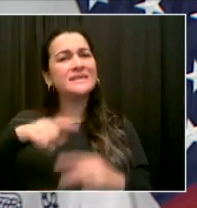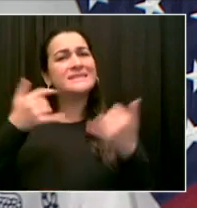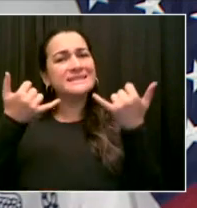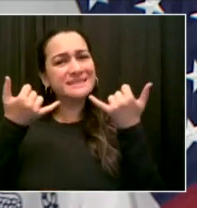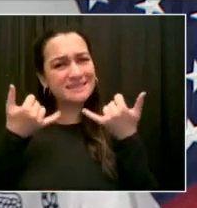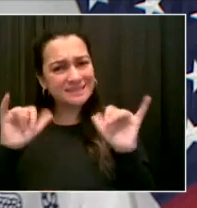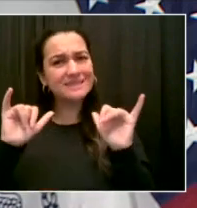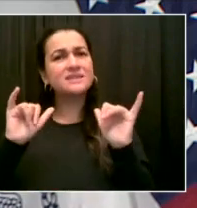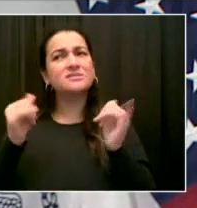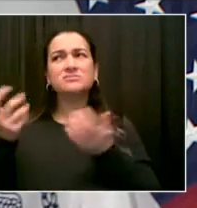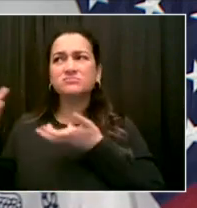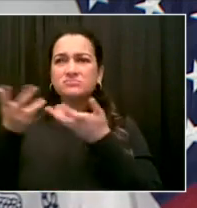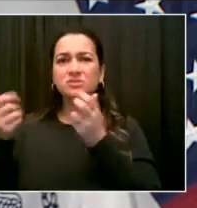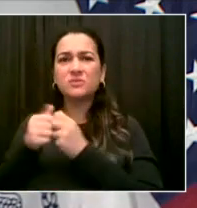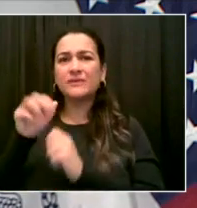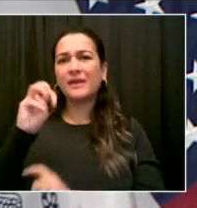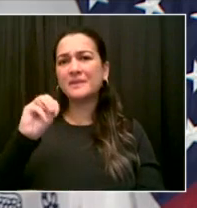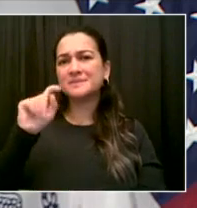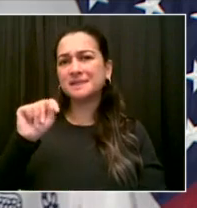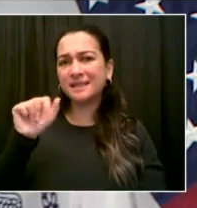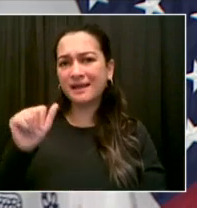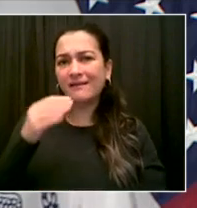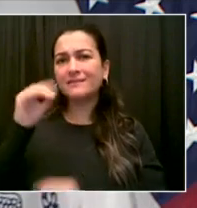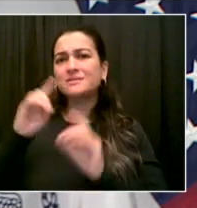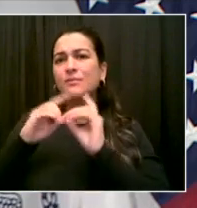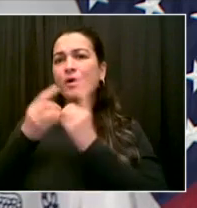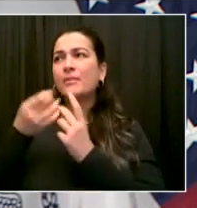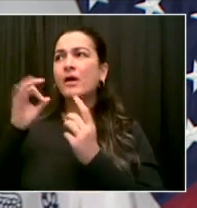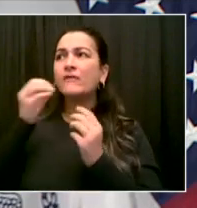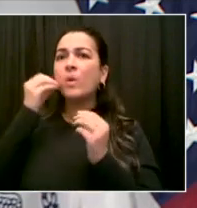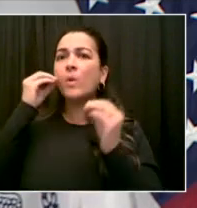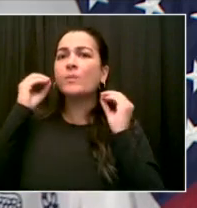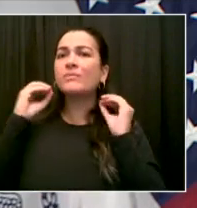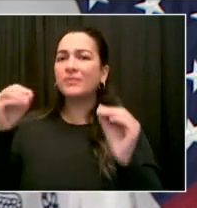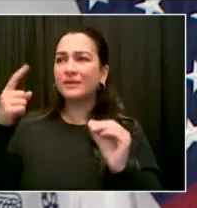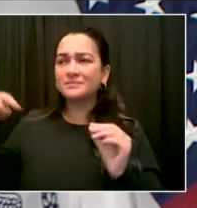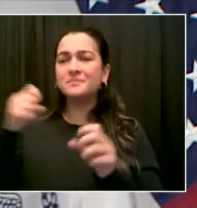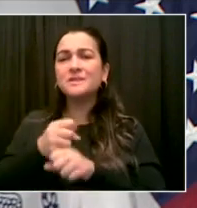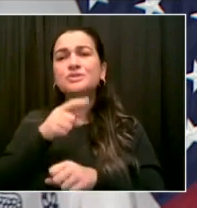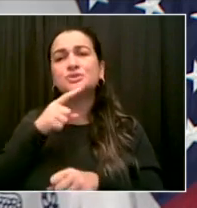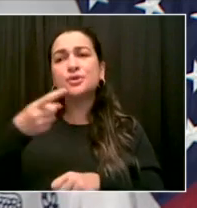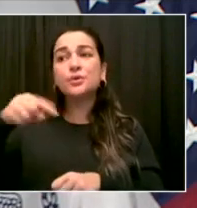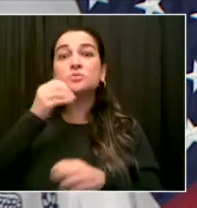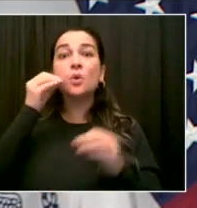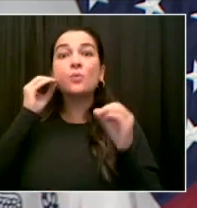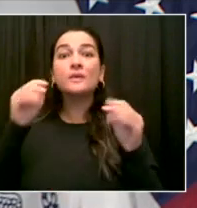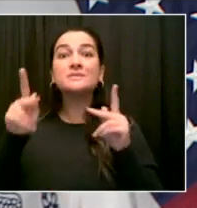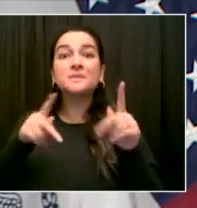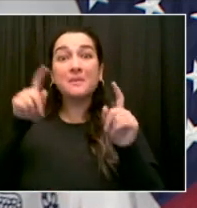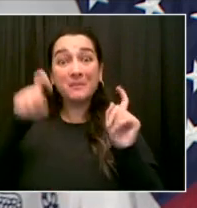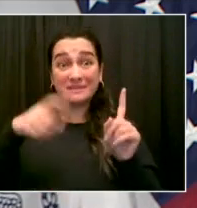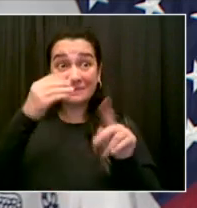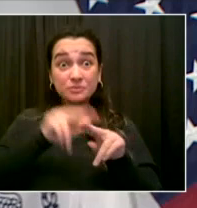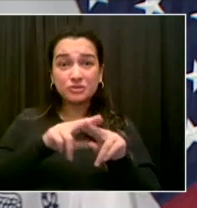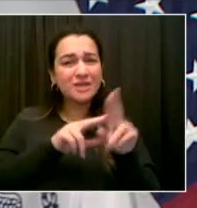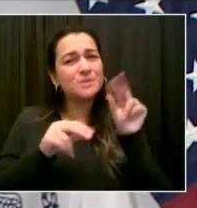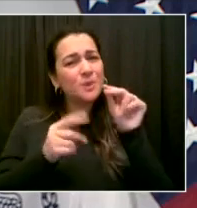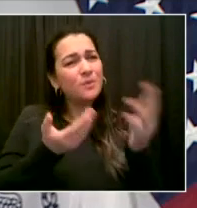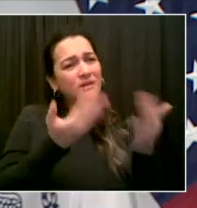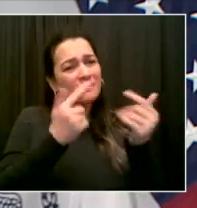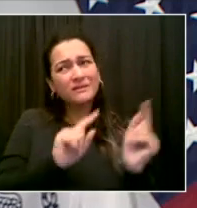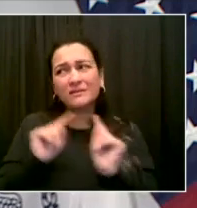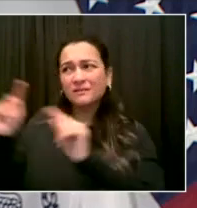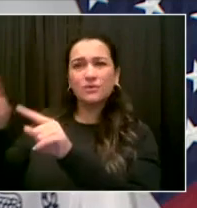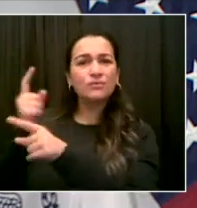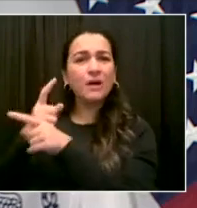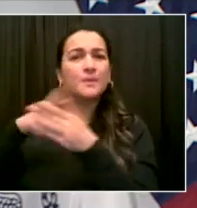we have definitely found the outreach effort is working. Constantly offering shelter is working. A huge number of folks have come in out of the subways